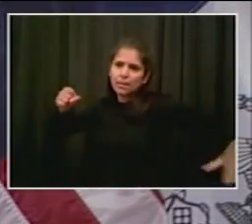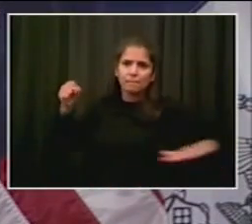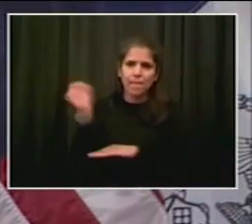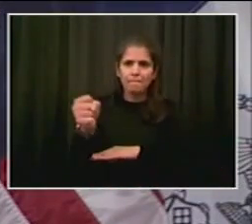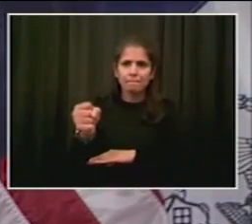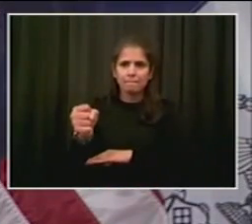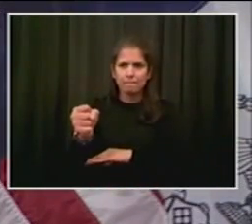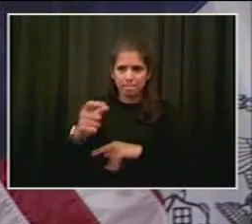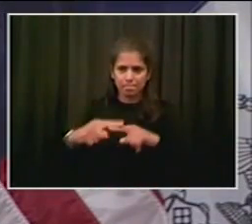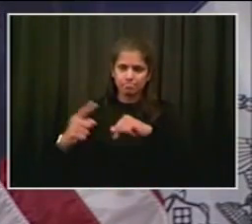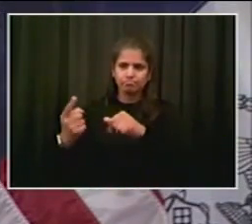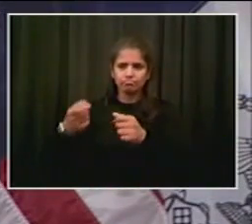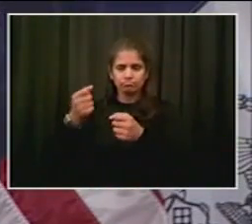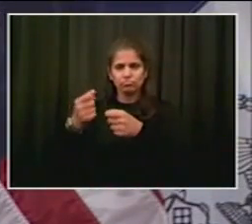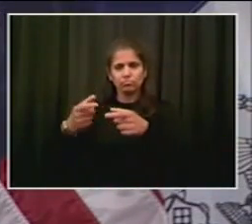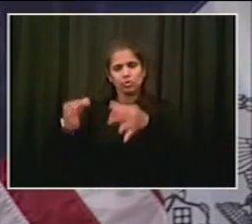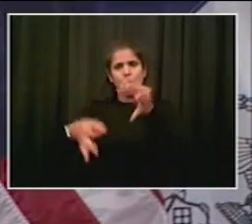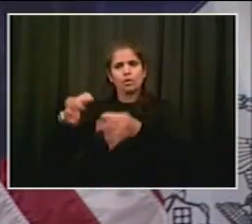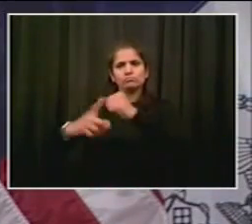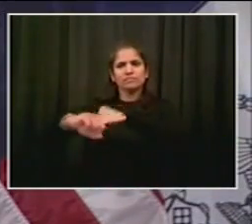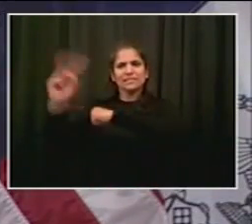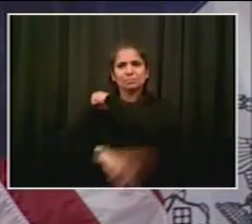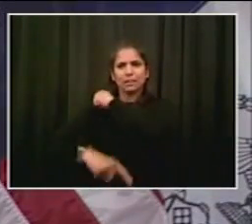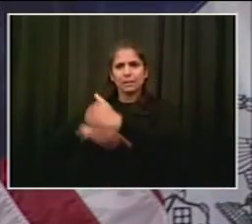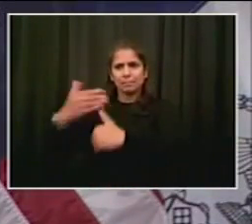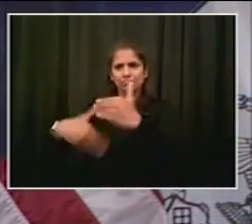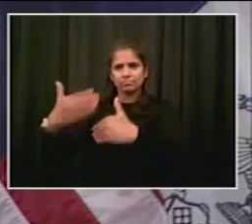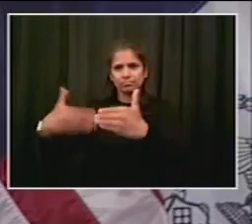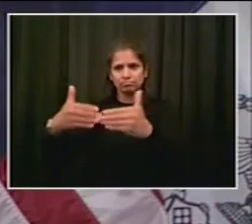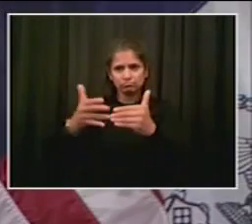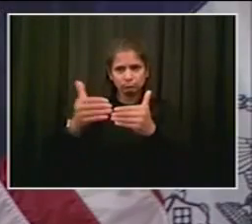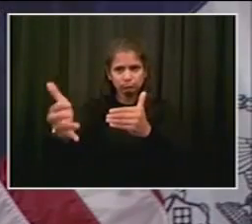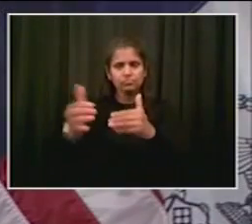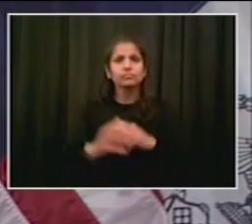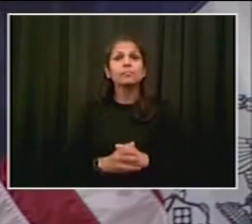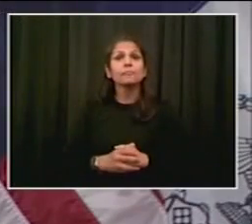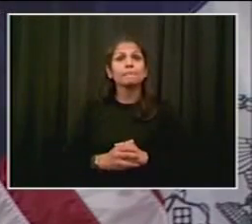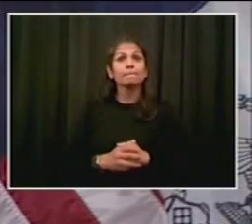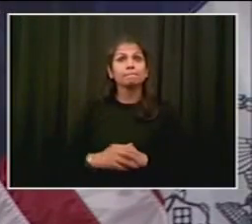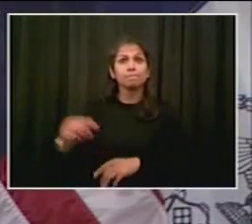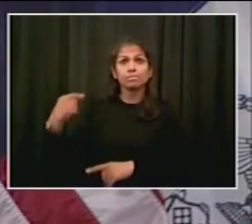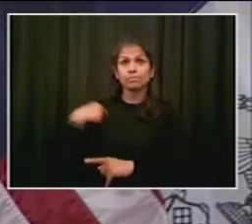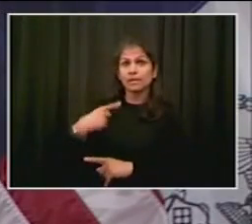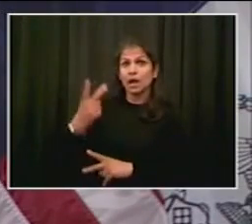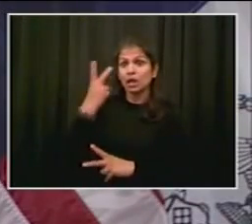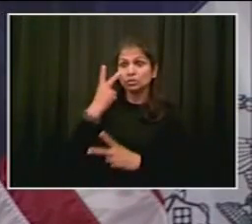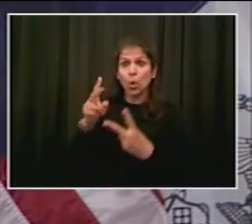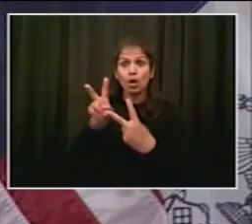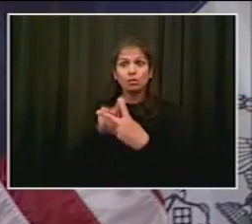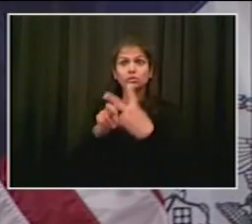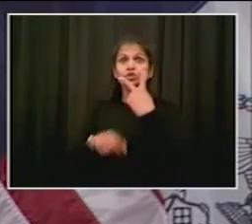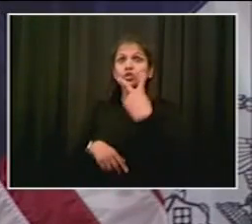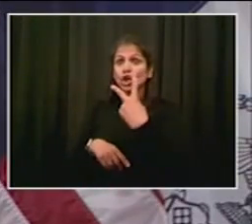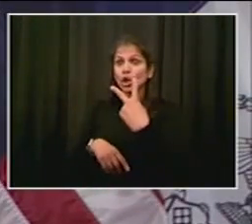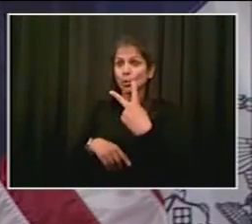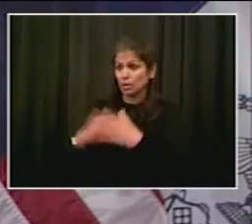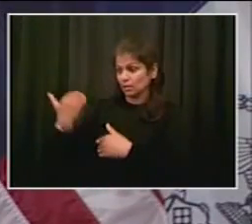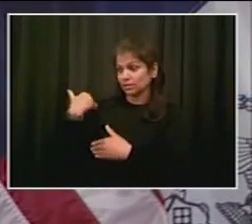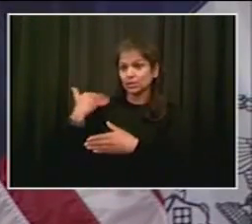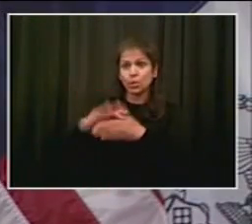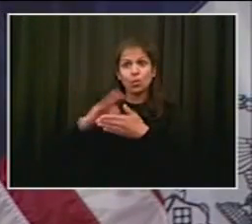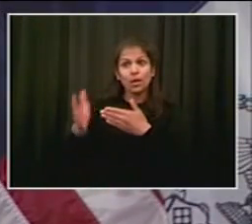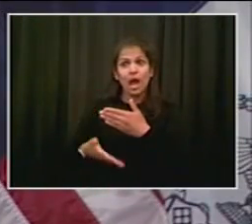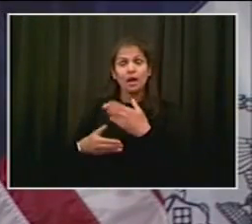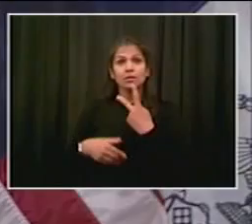larger disciplinary process. And we saw another officer intervene. And that represents the best of our police.